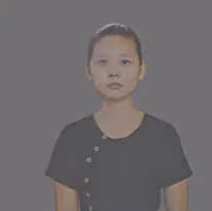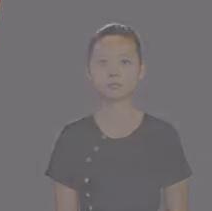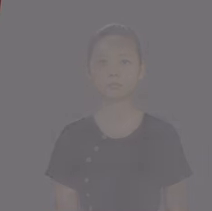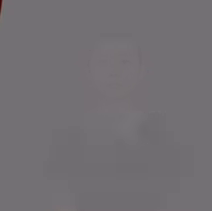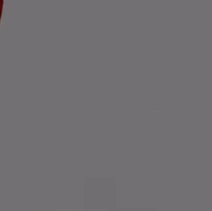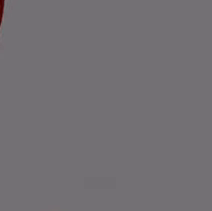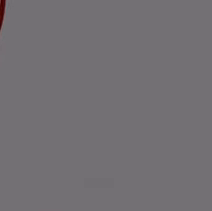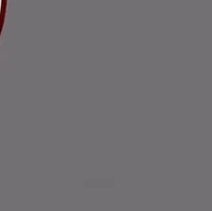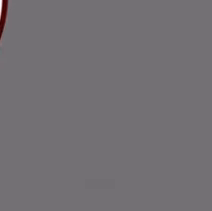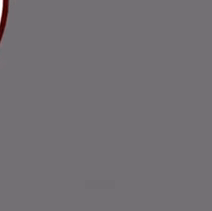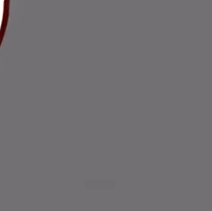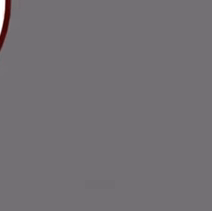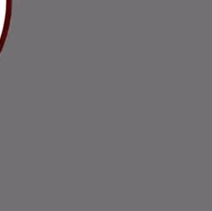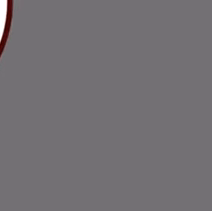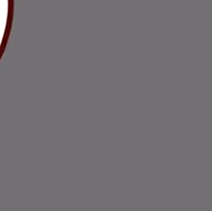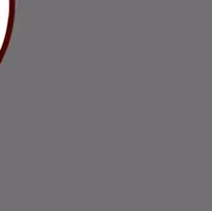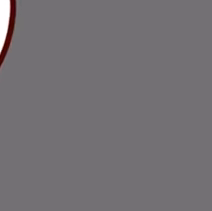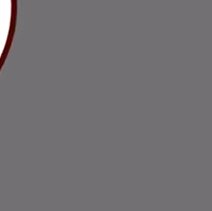process.